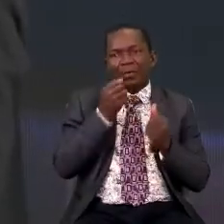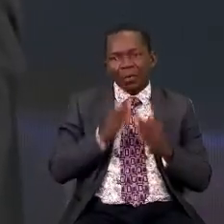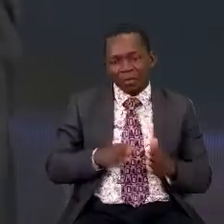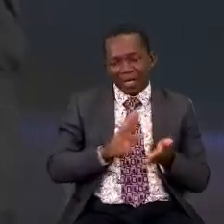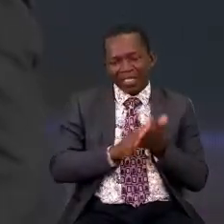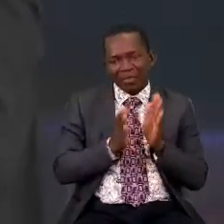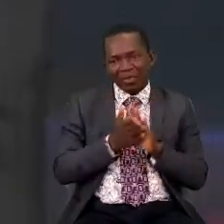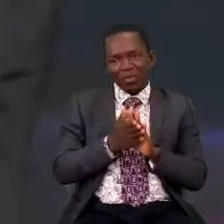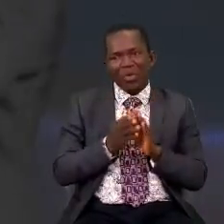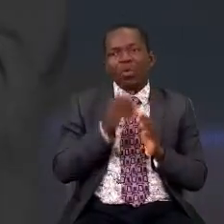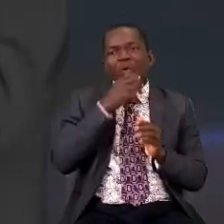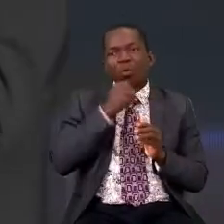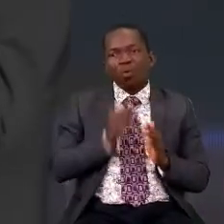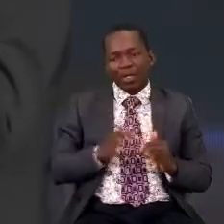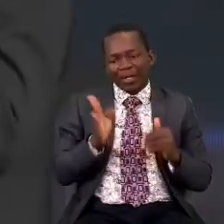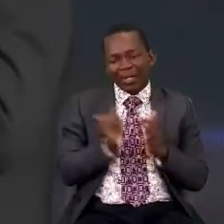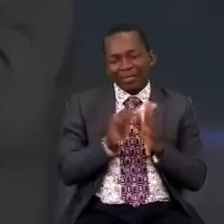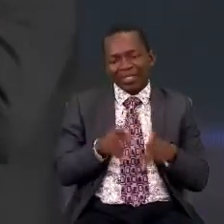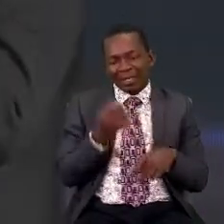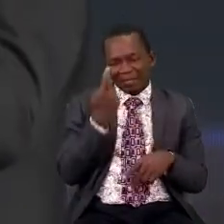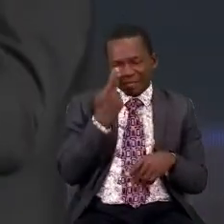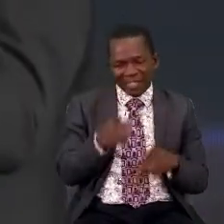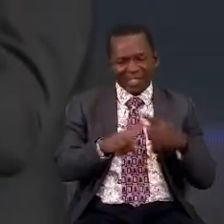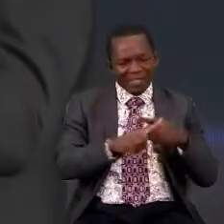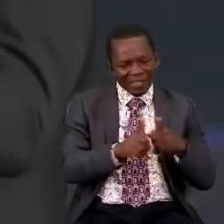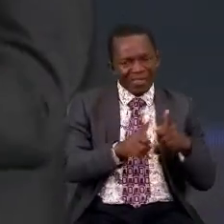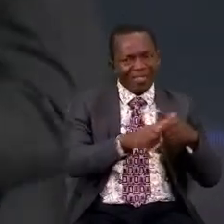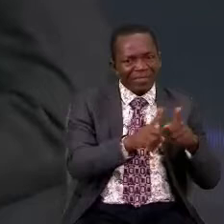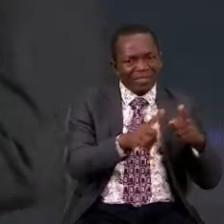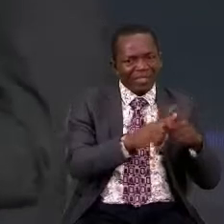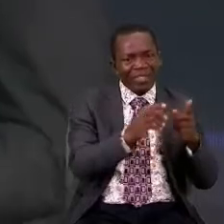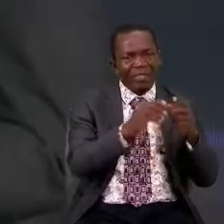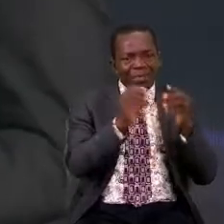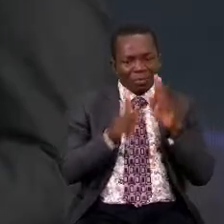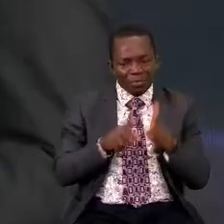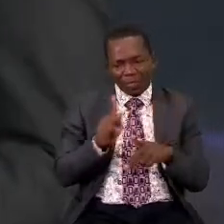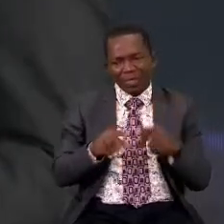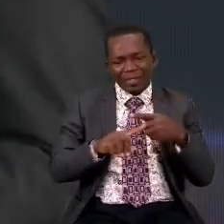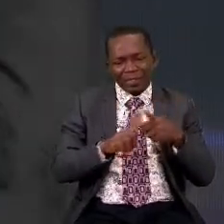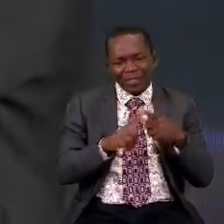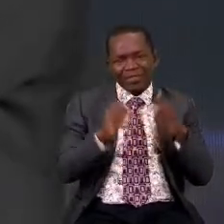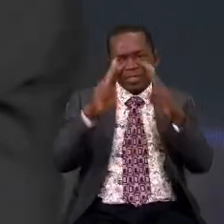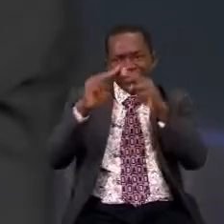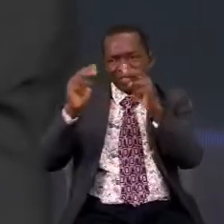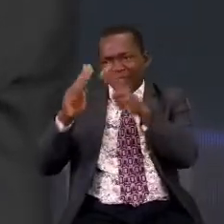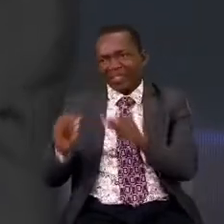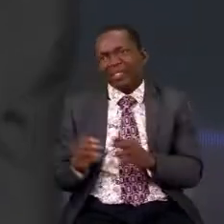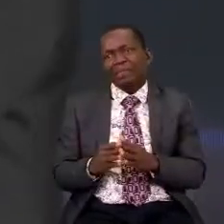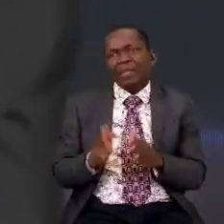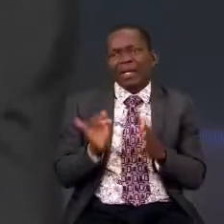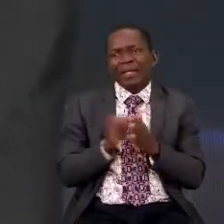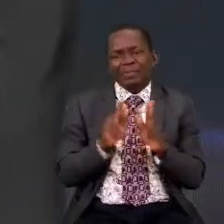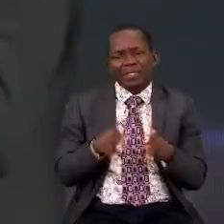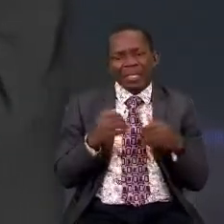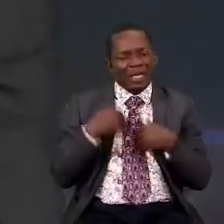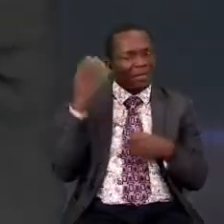do, and you have heard about them, and you have heard their history, and you have gone through what they've done to other people